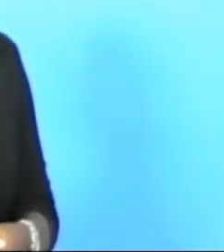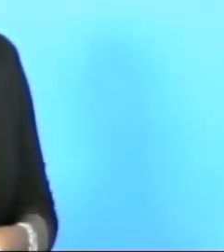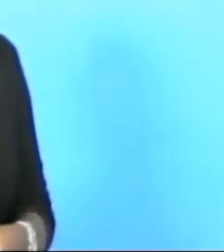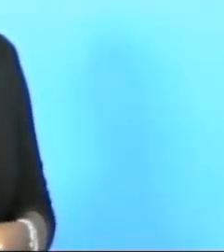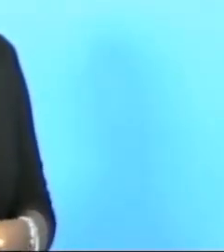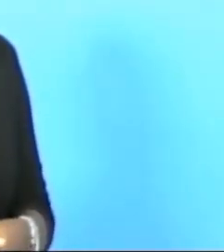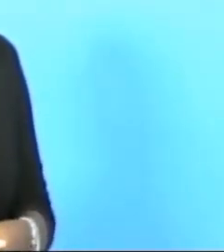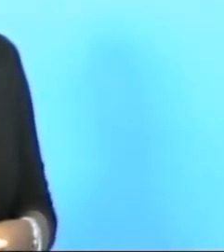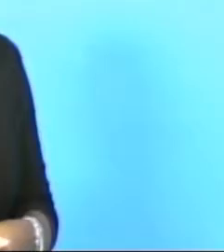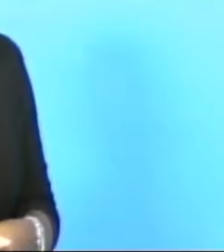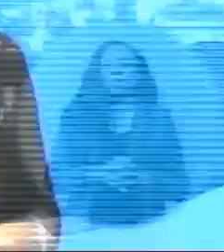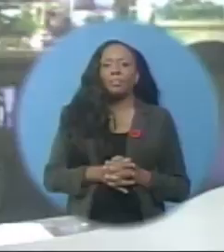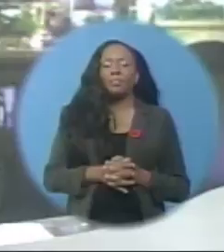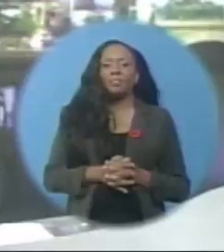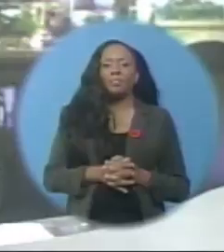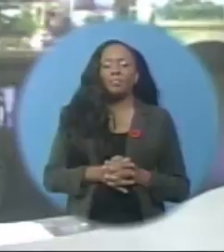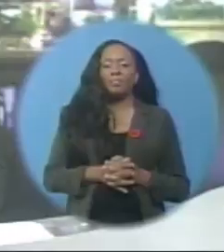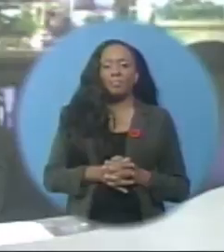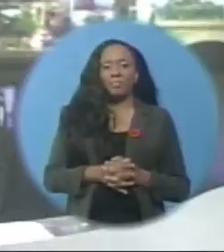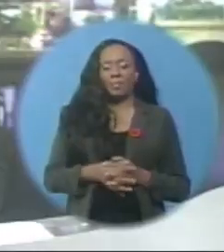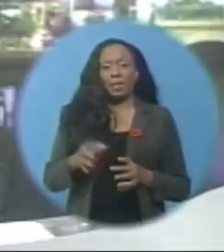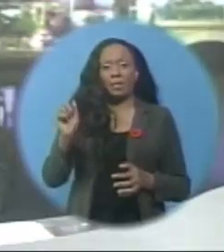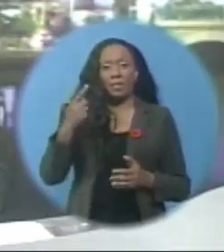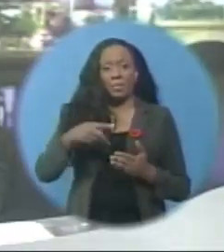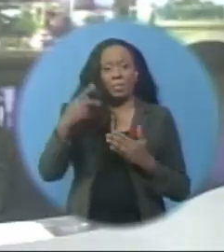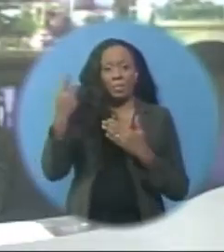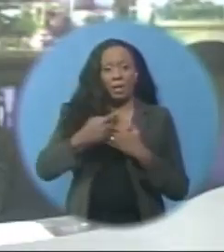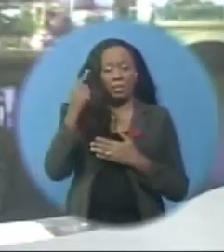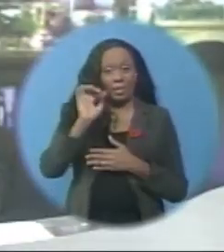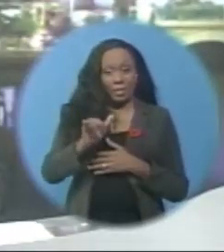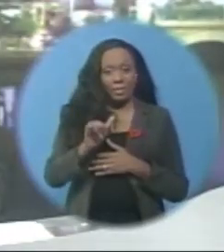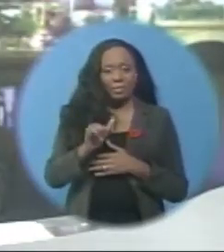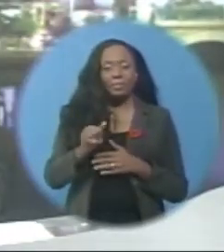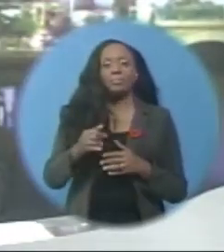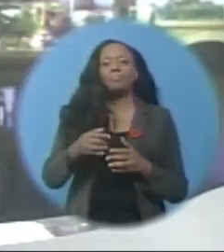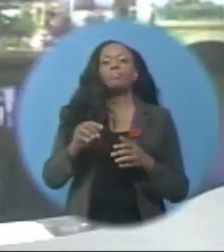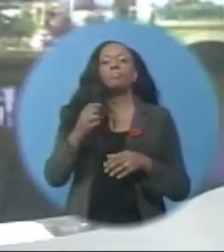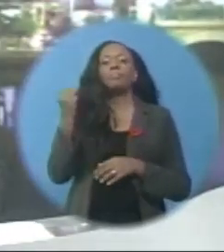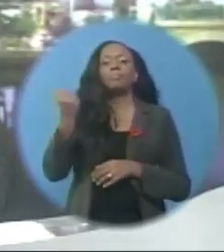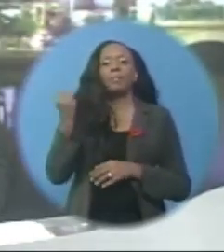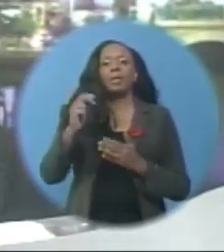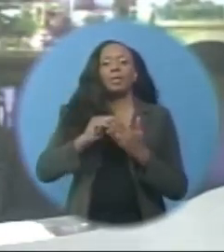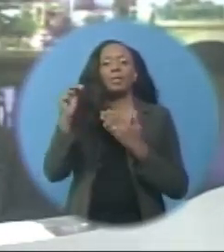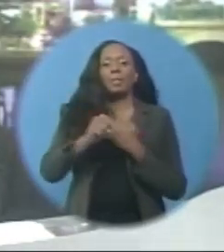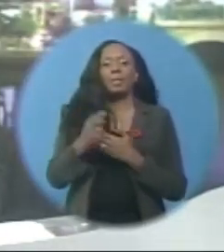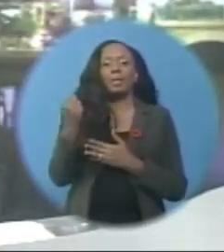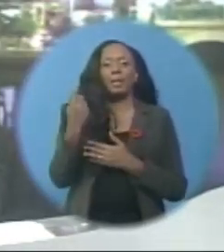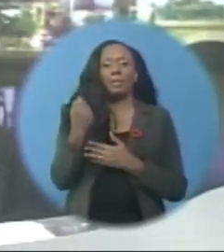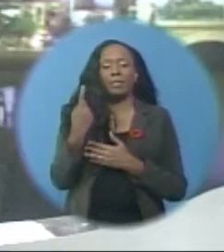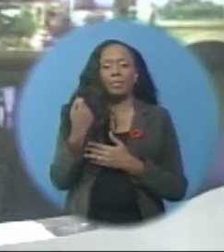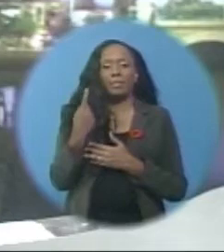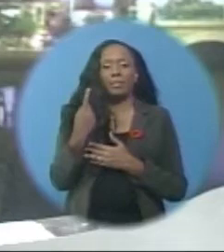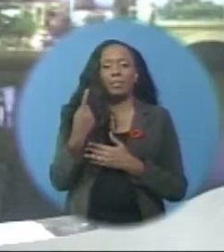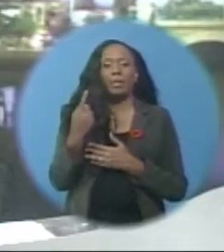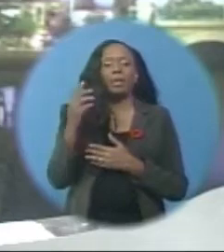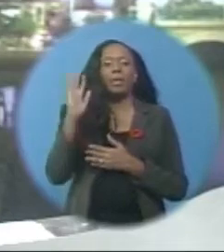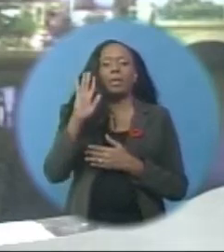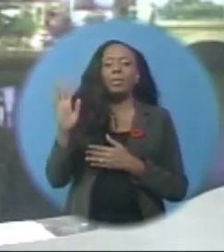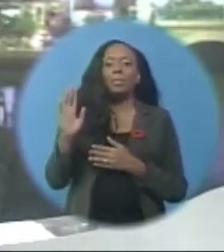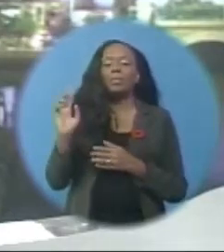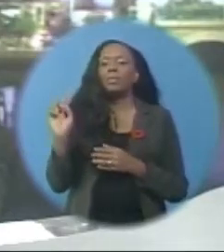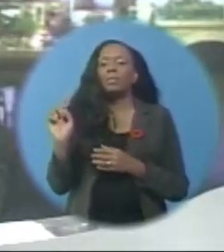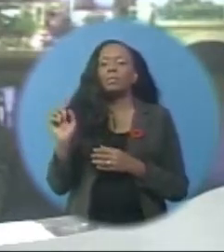Key competition. The first program airs on Saturday, November 11th, and the show will run through the first week